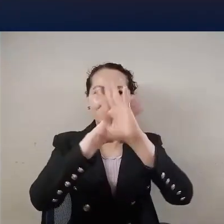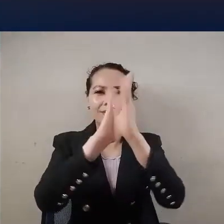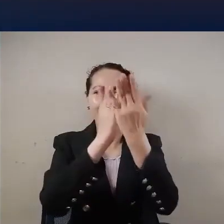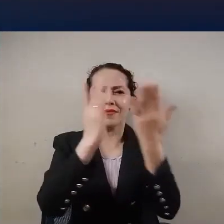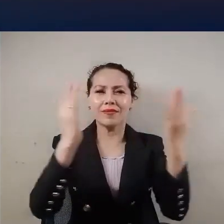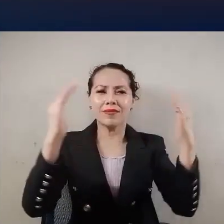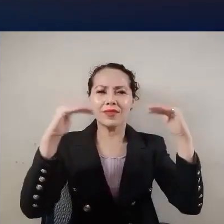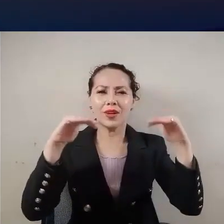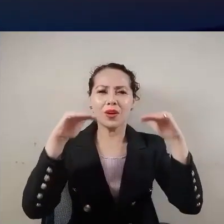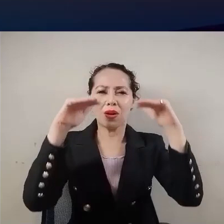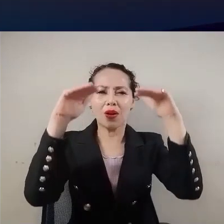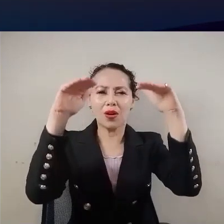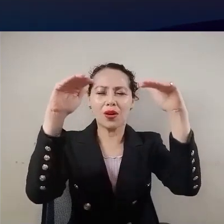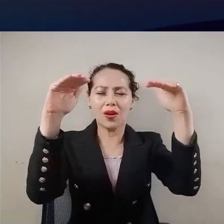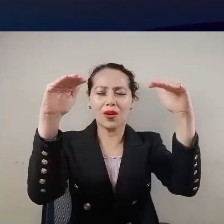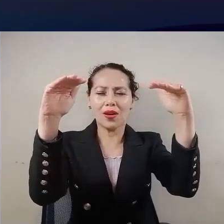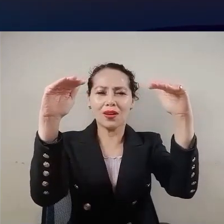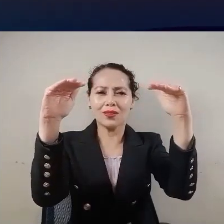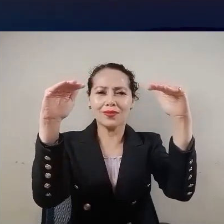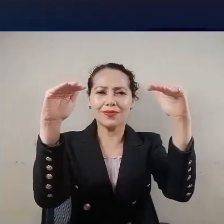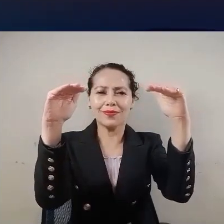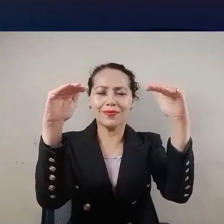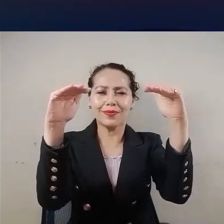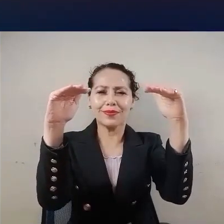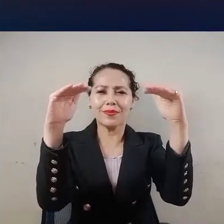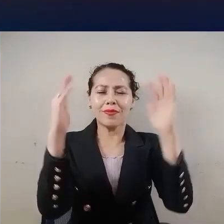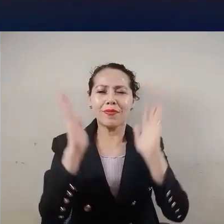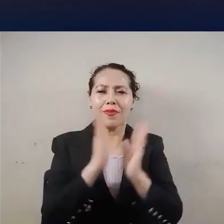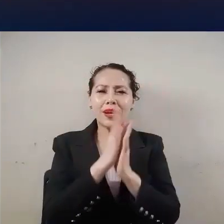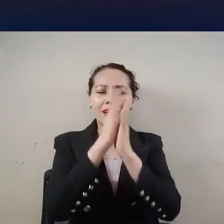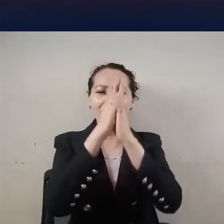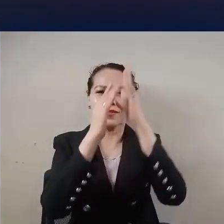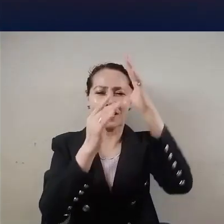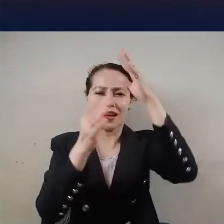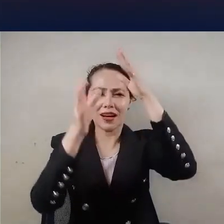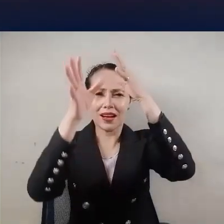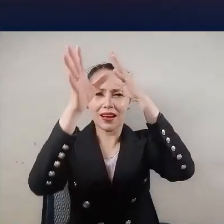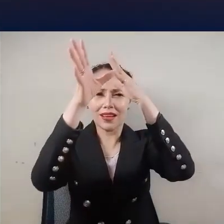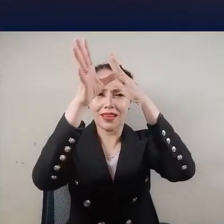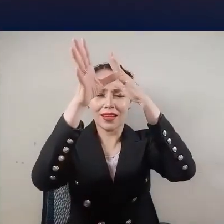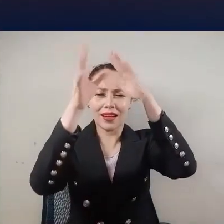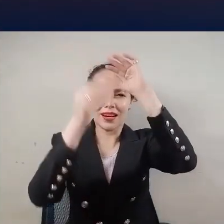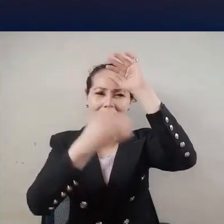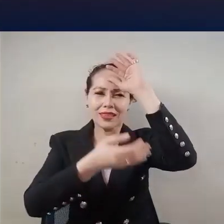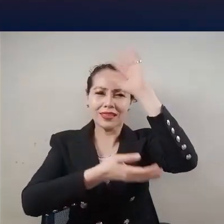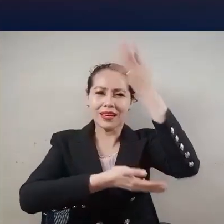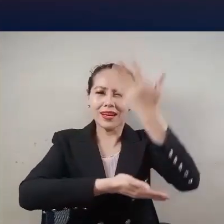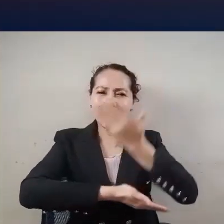Father,